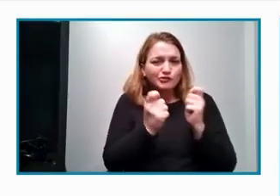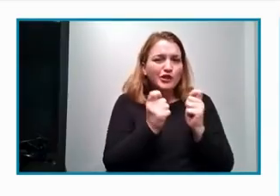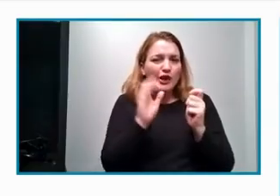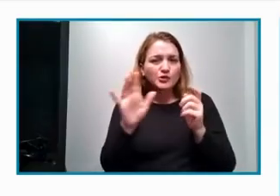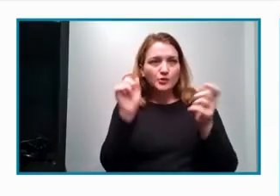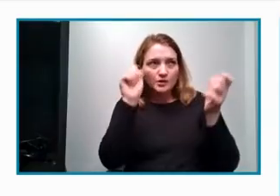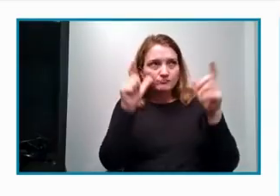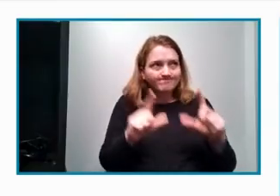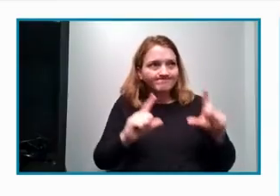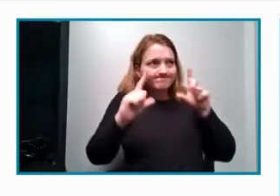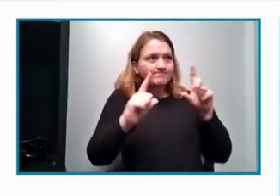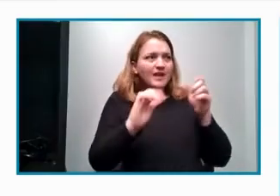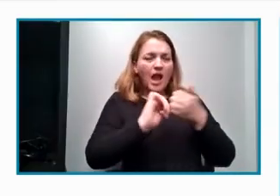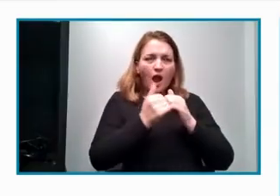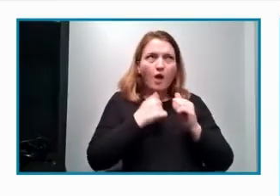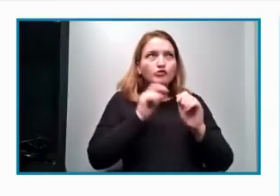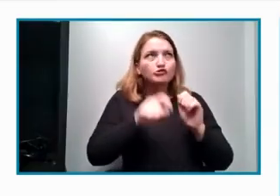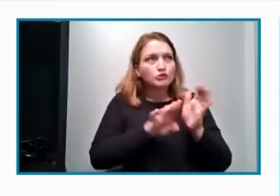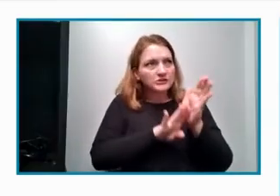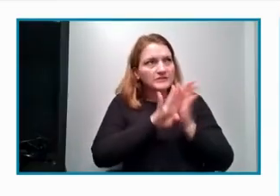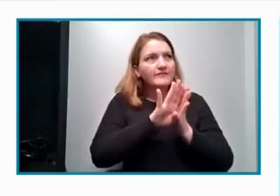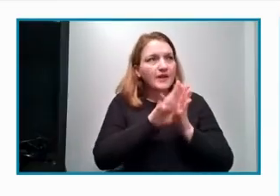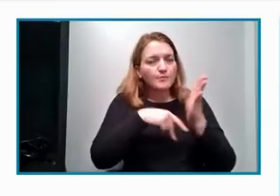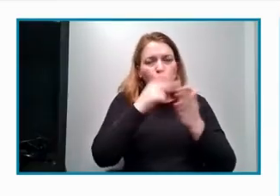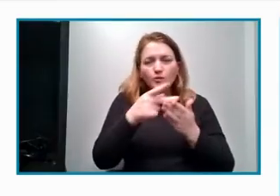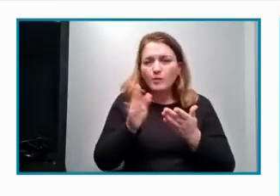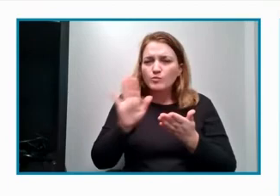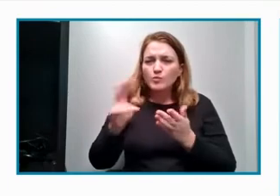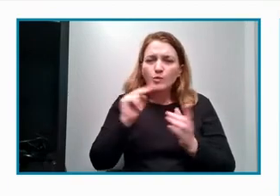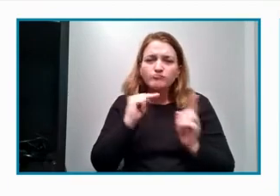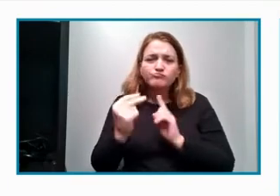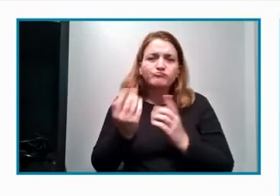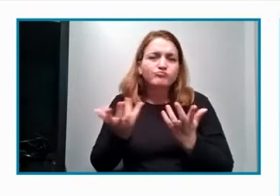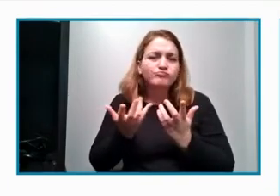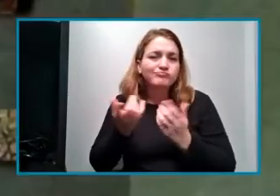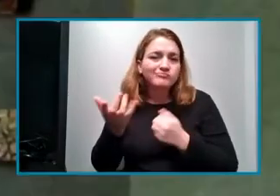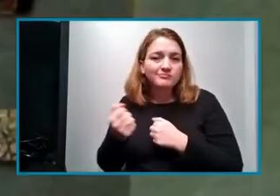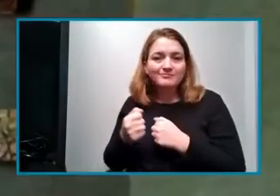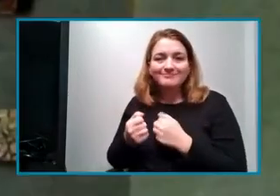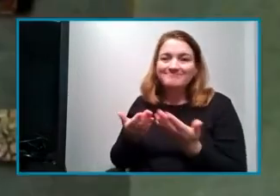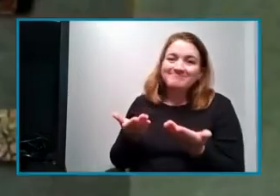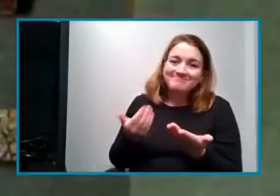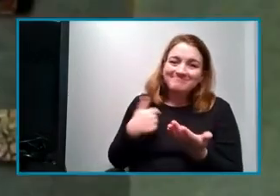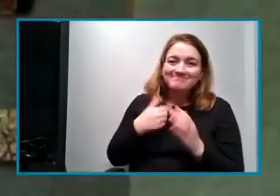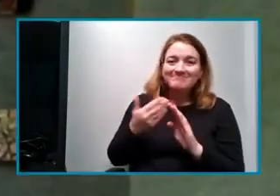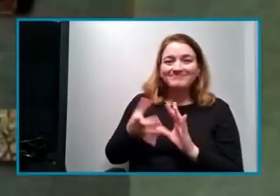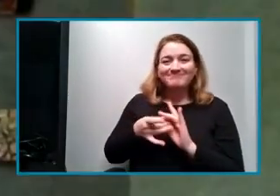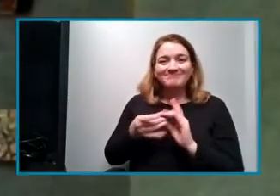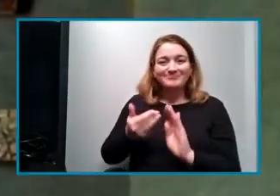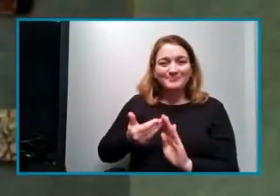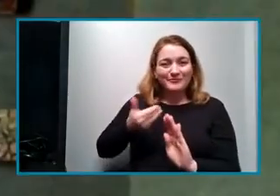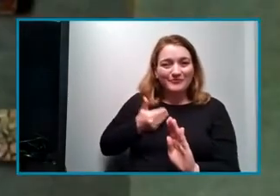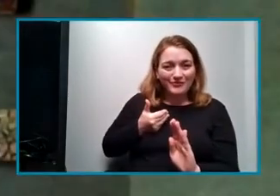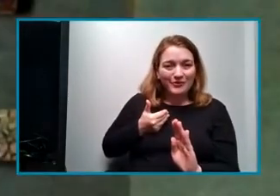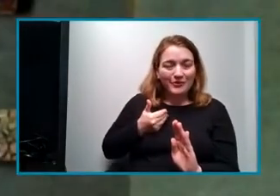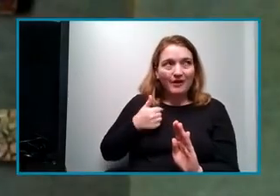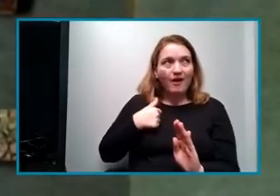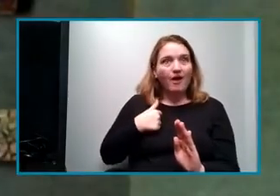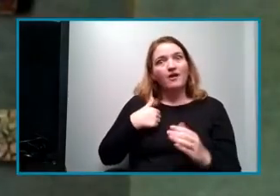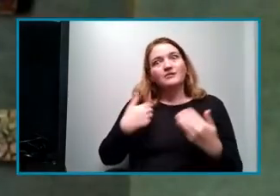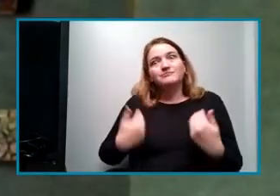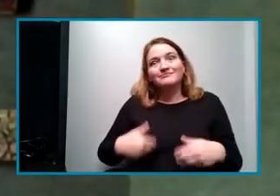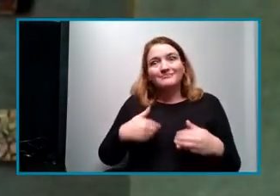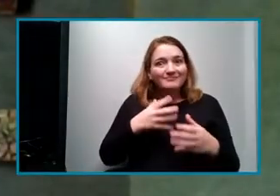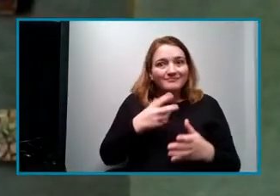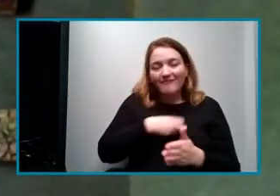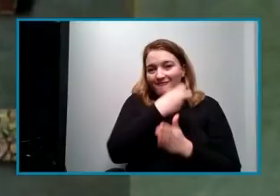a program? Okay. Well, as I had said before, I was very much into planning and programming